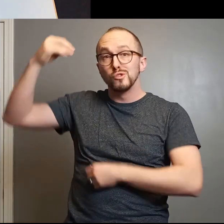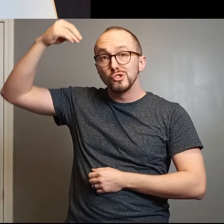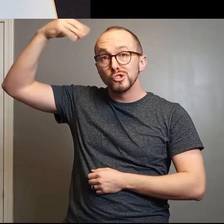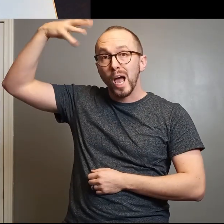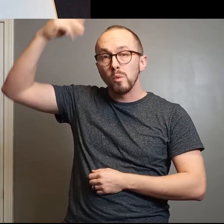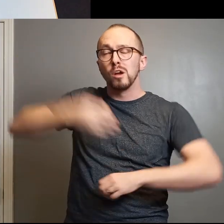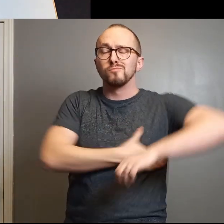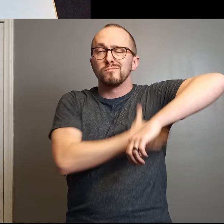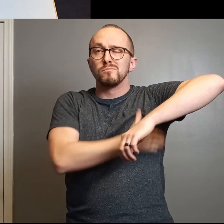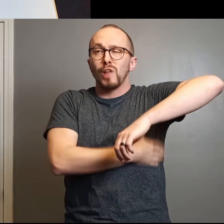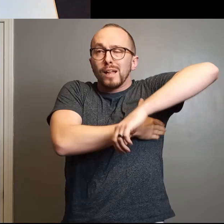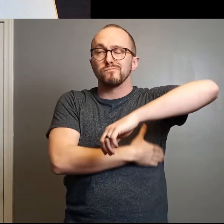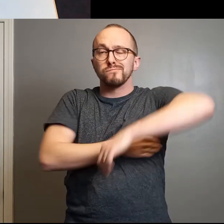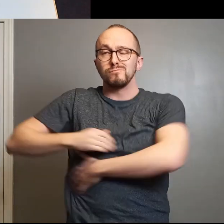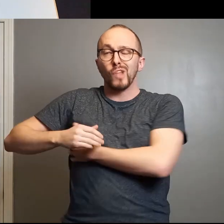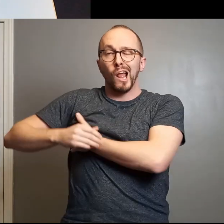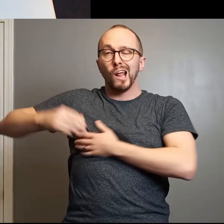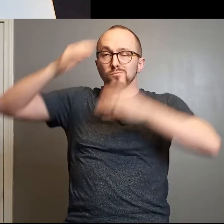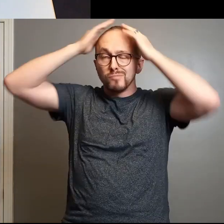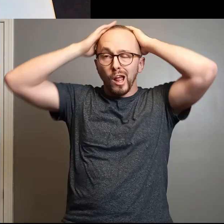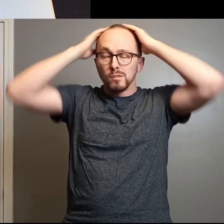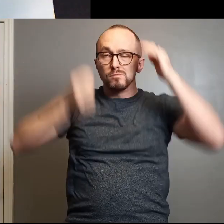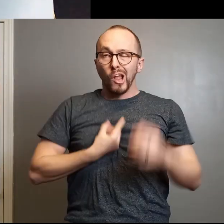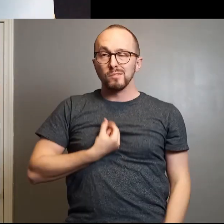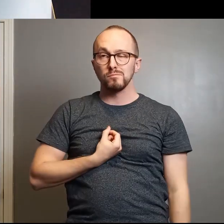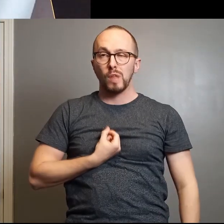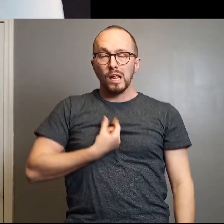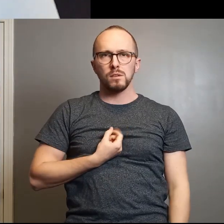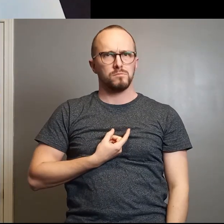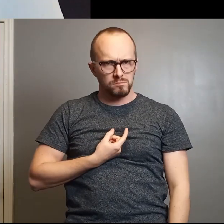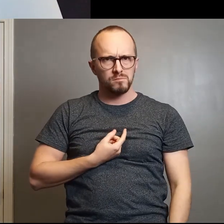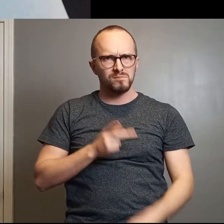Took a shower. Hic, hic, hic.